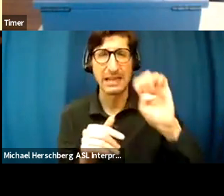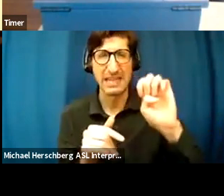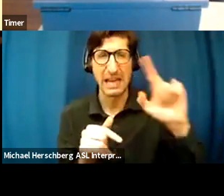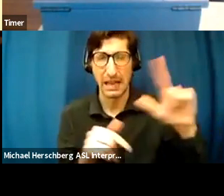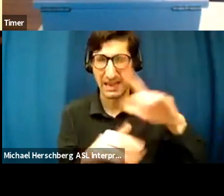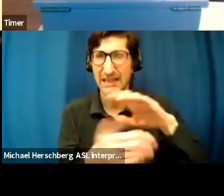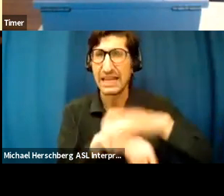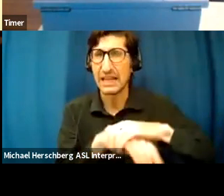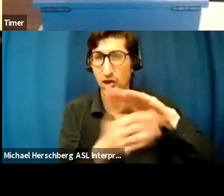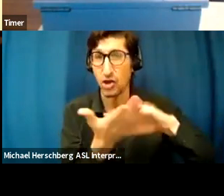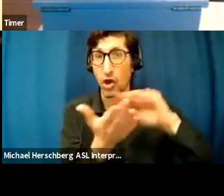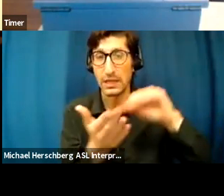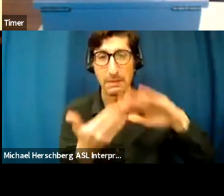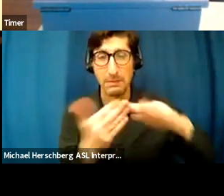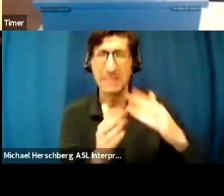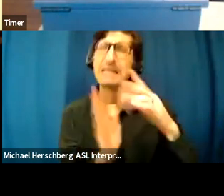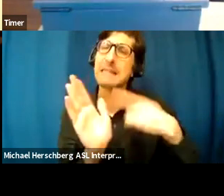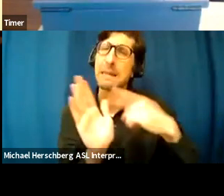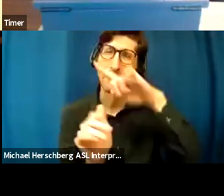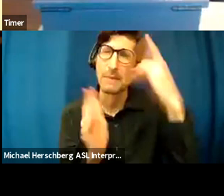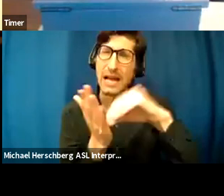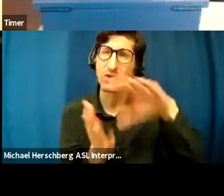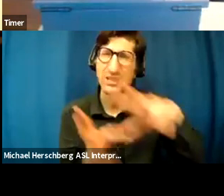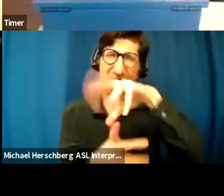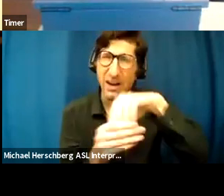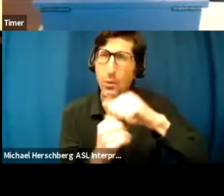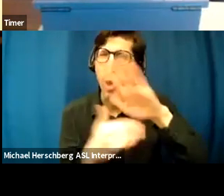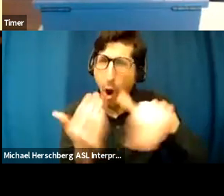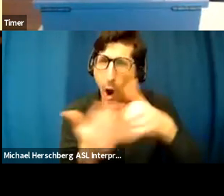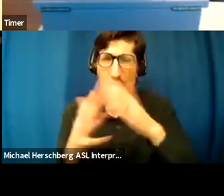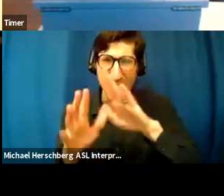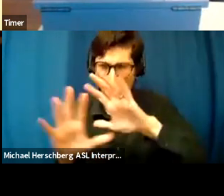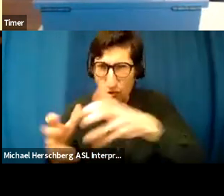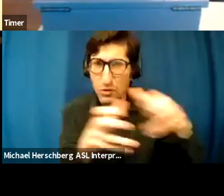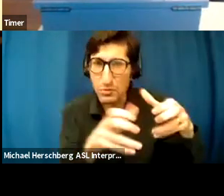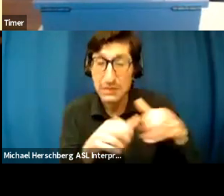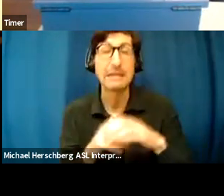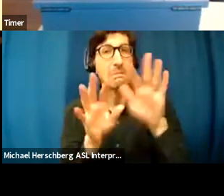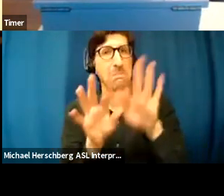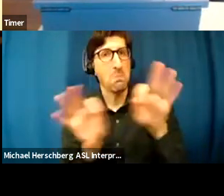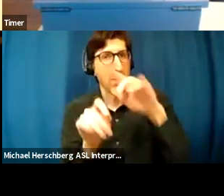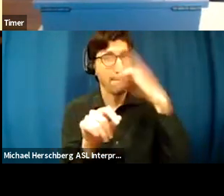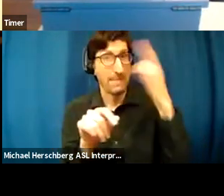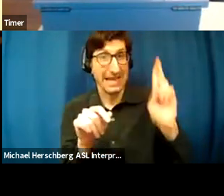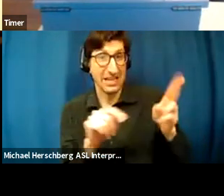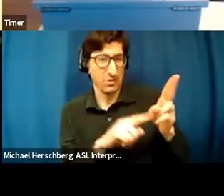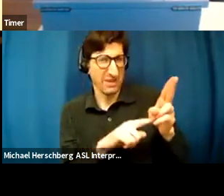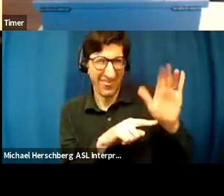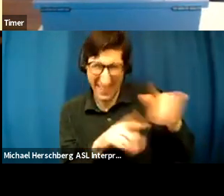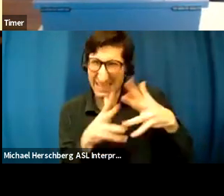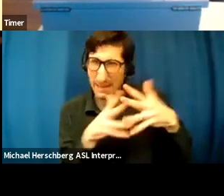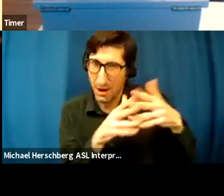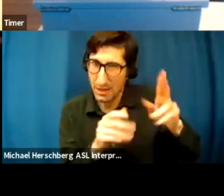communities, which sometimes Black students fit into all of those categories. It is imperative that Black history, which is American history,